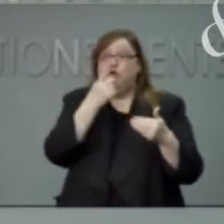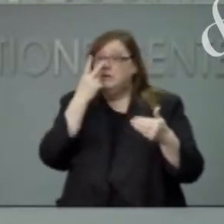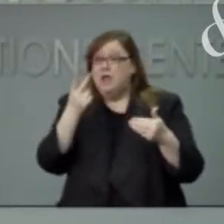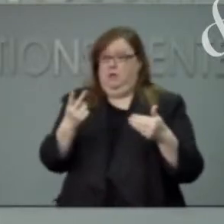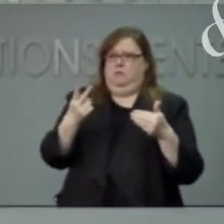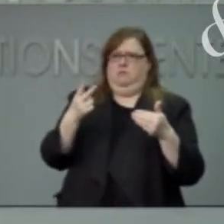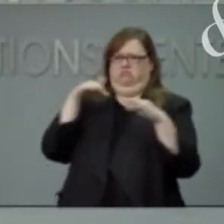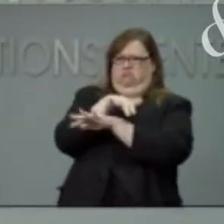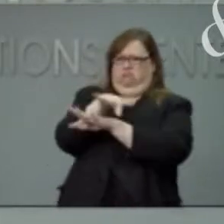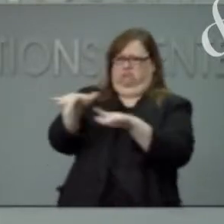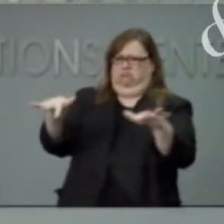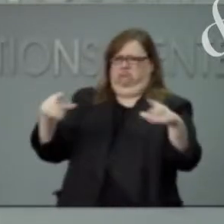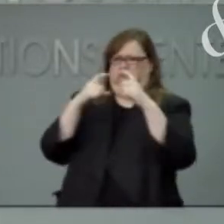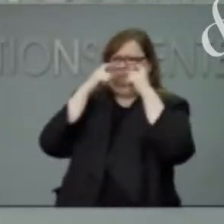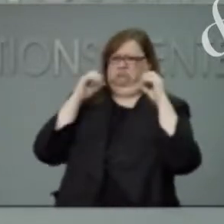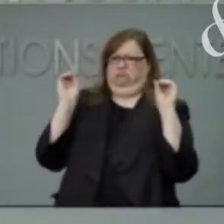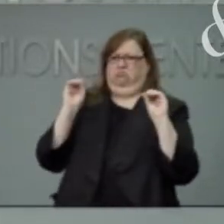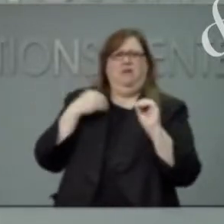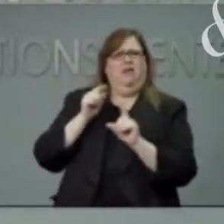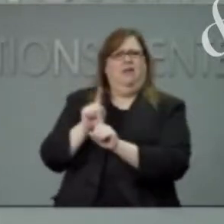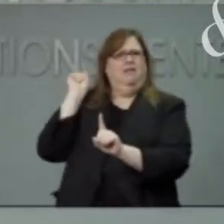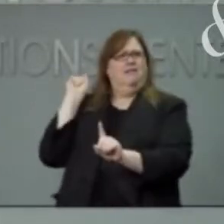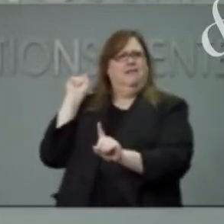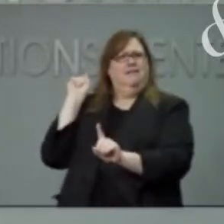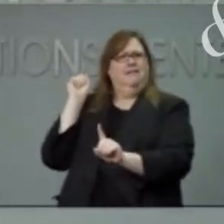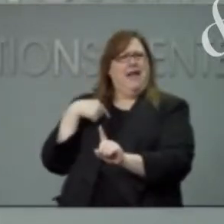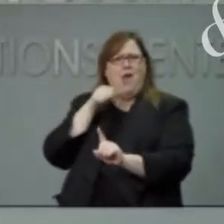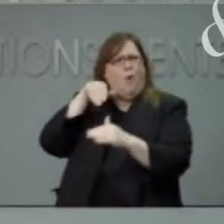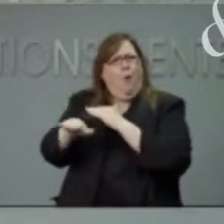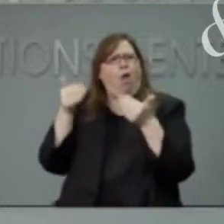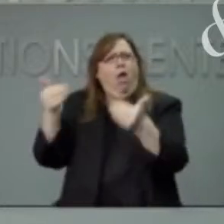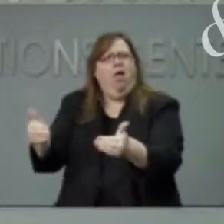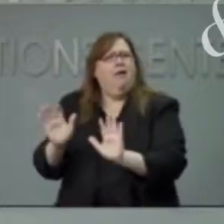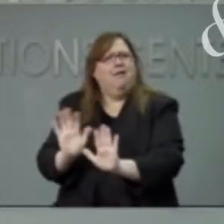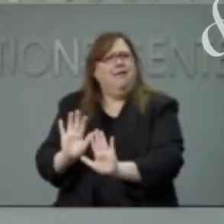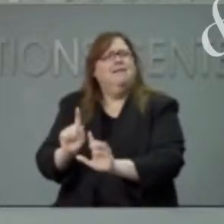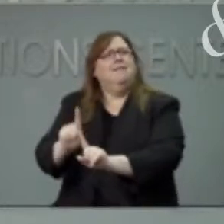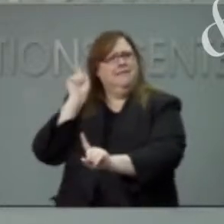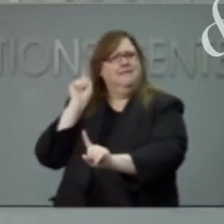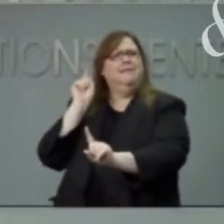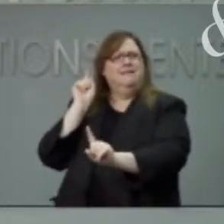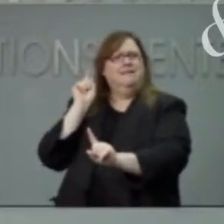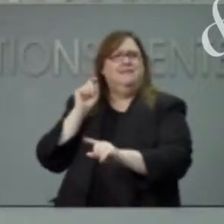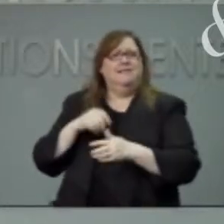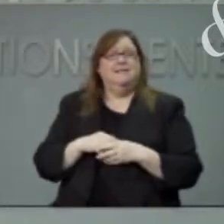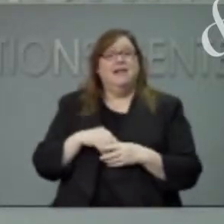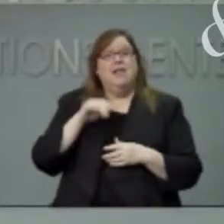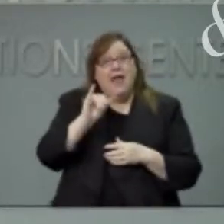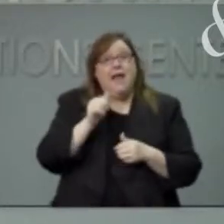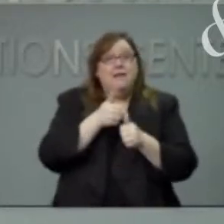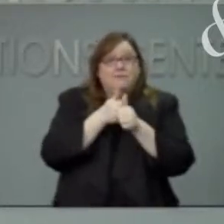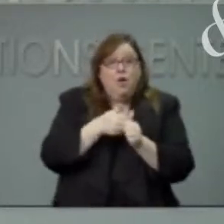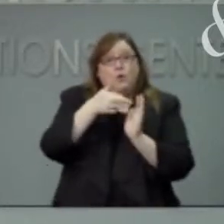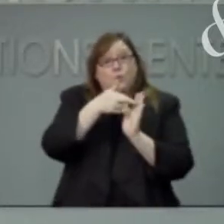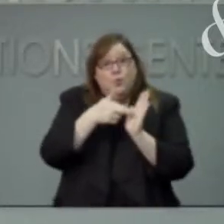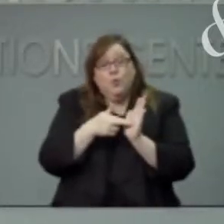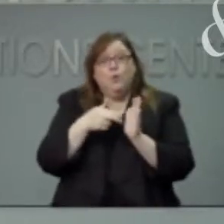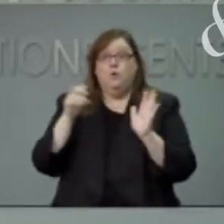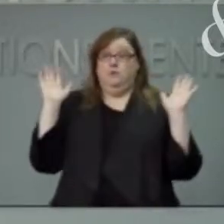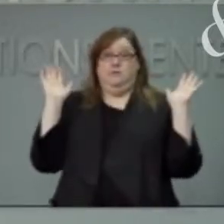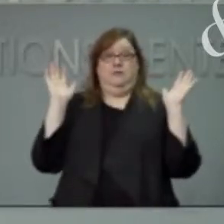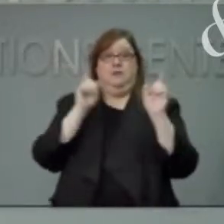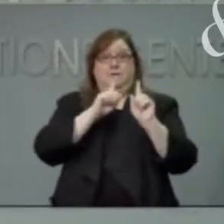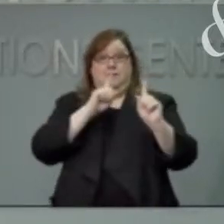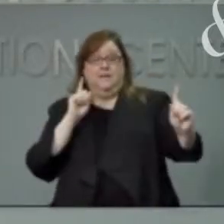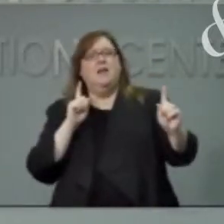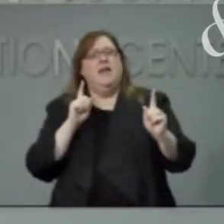help children get back into classrooms and move our economy forward. Along with Secretary Cohen, also with me today